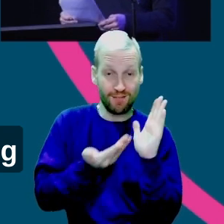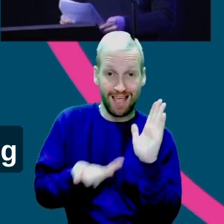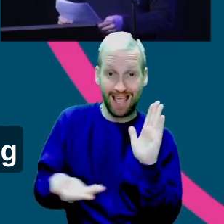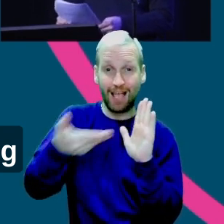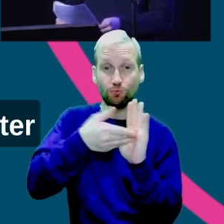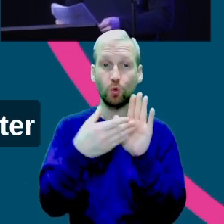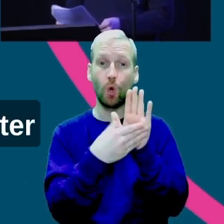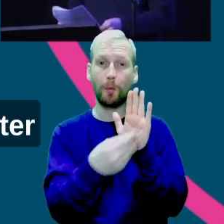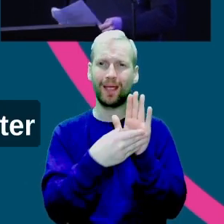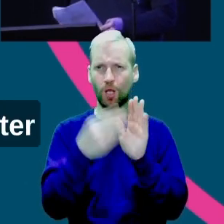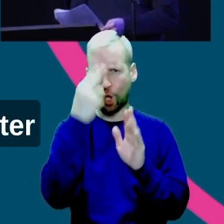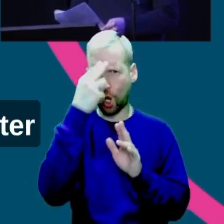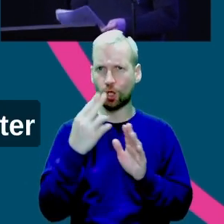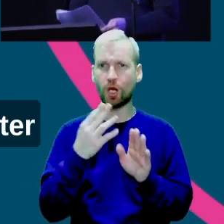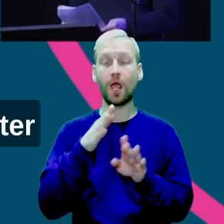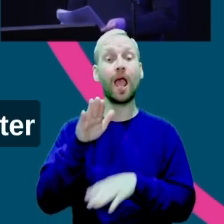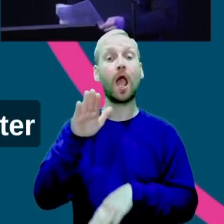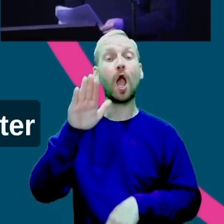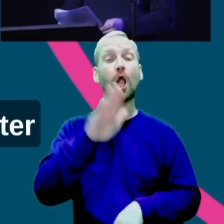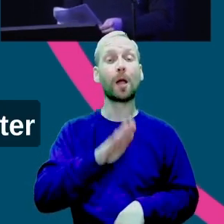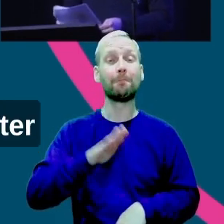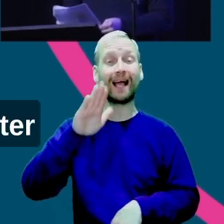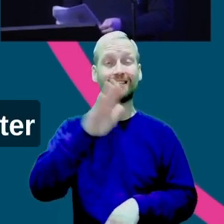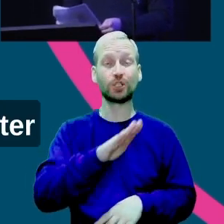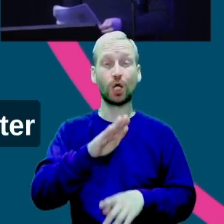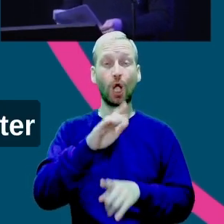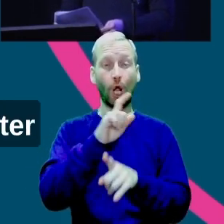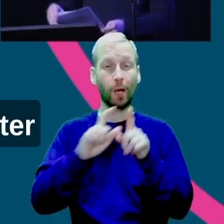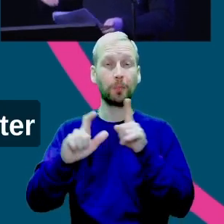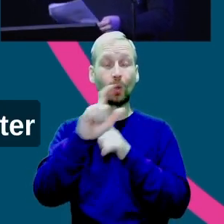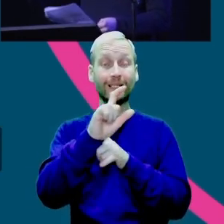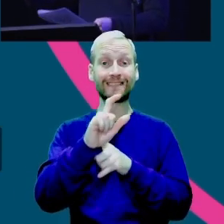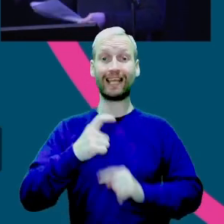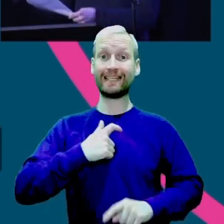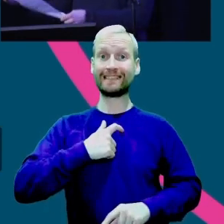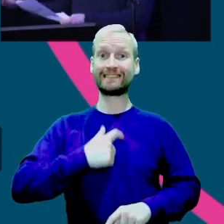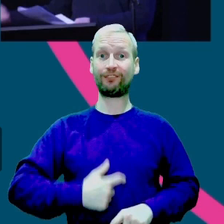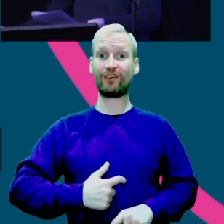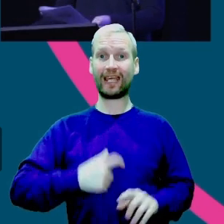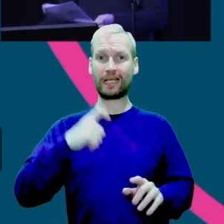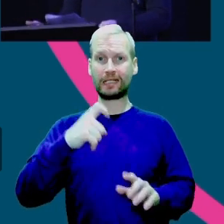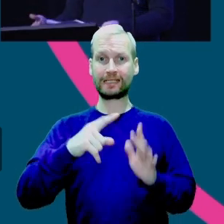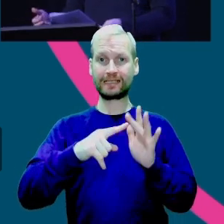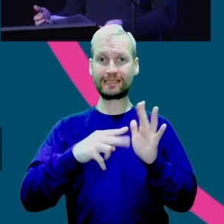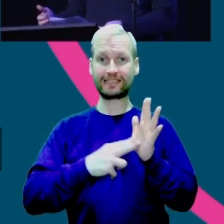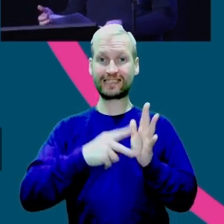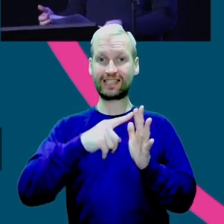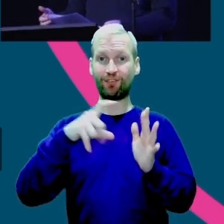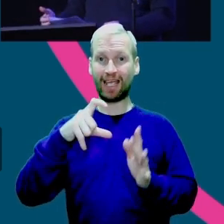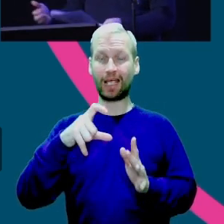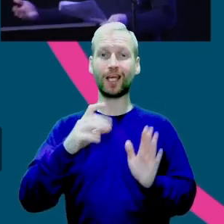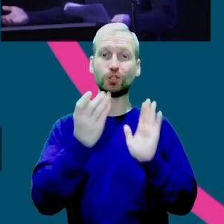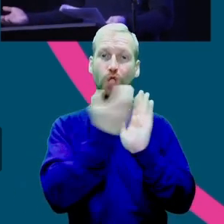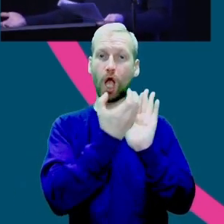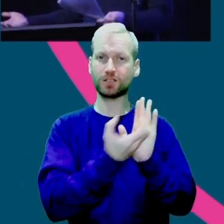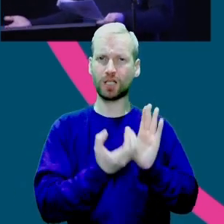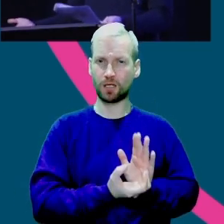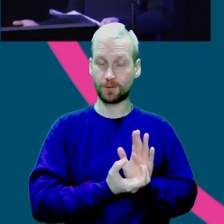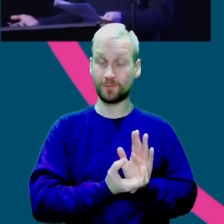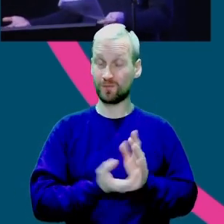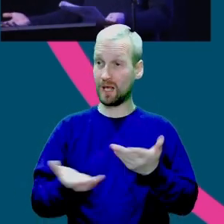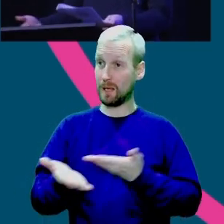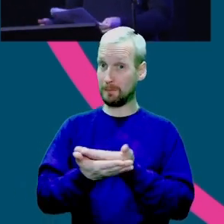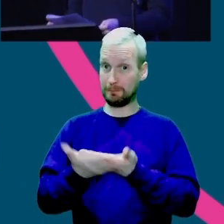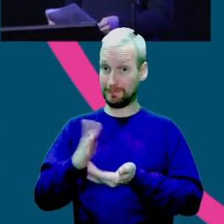is something called the Compassionate Communities Civic Charter. And that's about how we can change the conversation in and